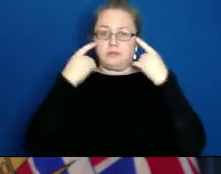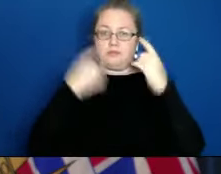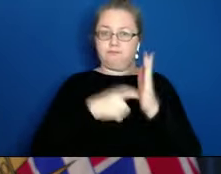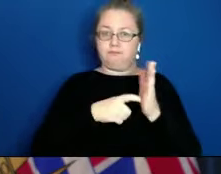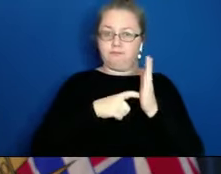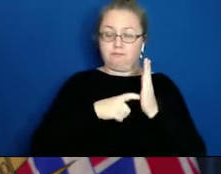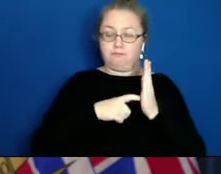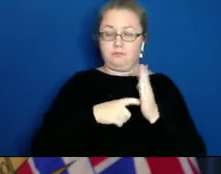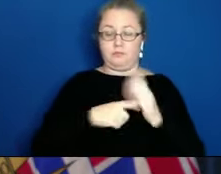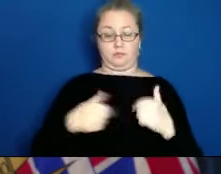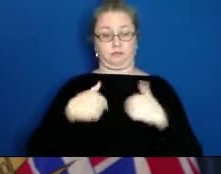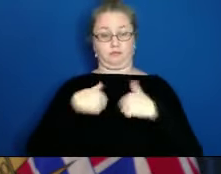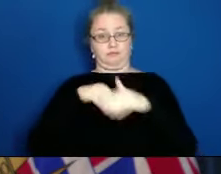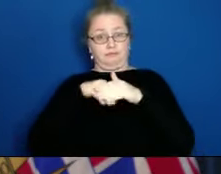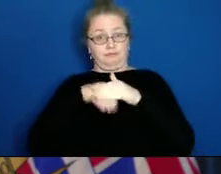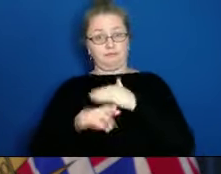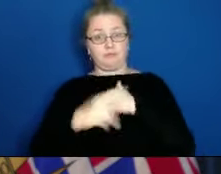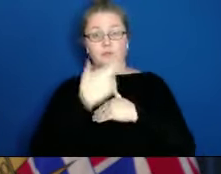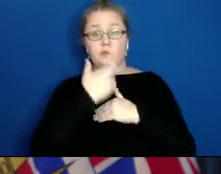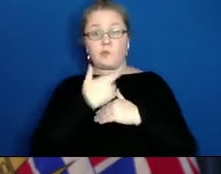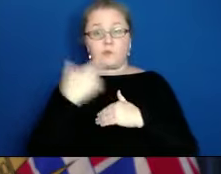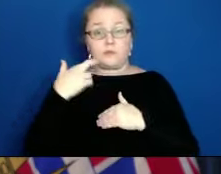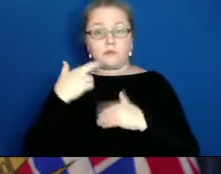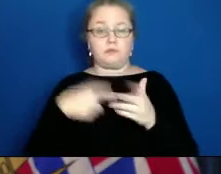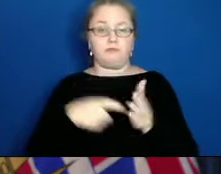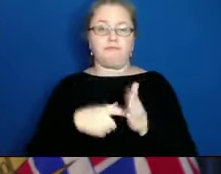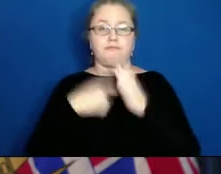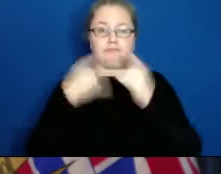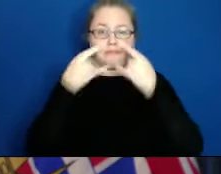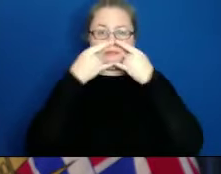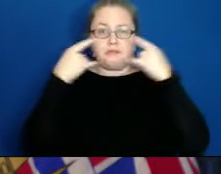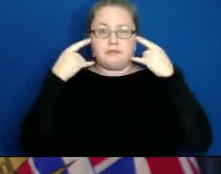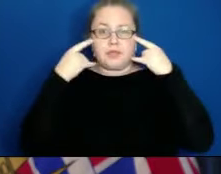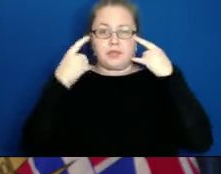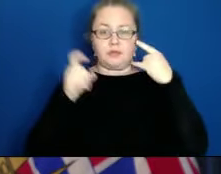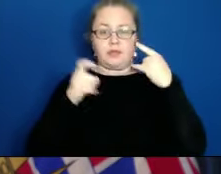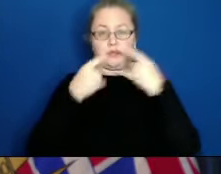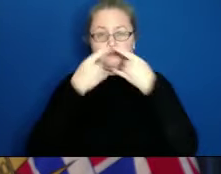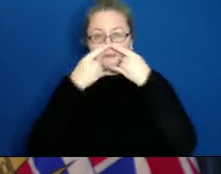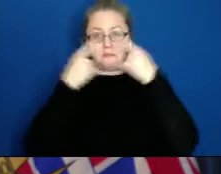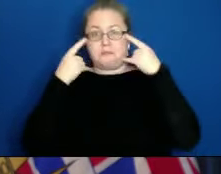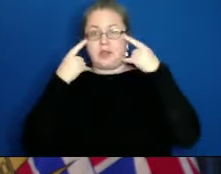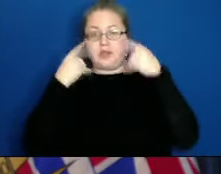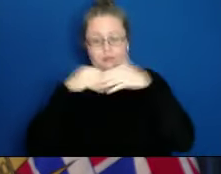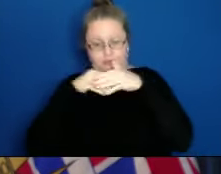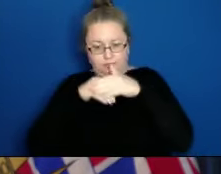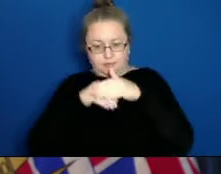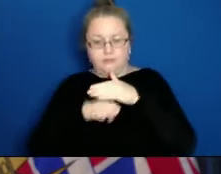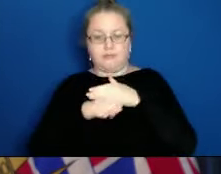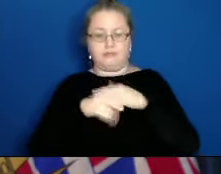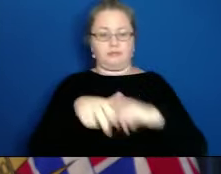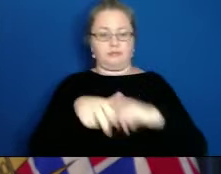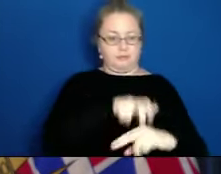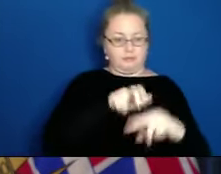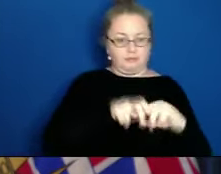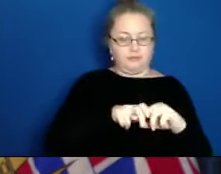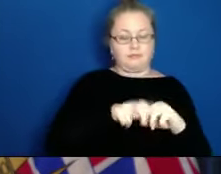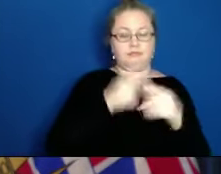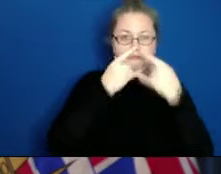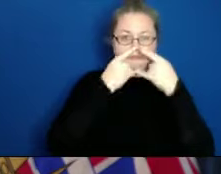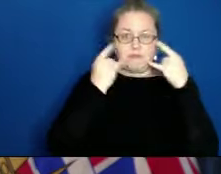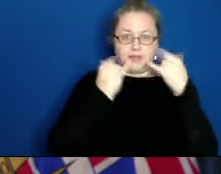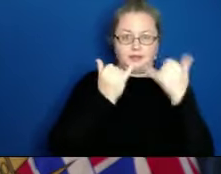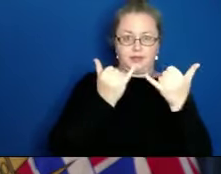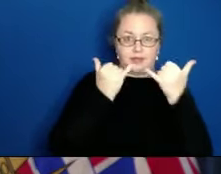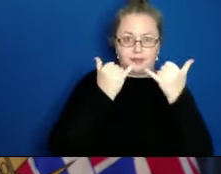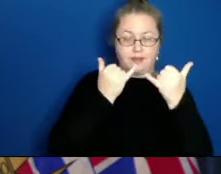you are not at your table. That includes coming into the restaurant, leaving the restaurant, going to the washroom. And staff must wear